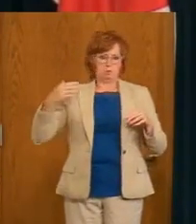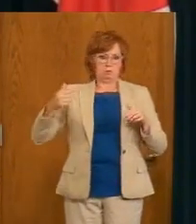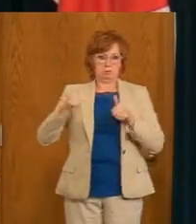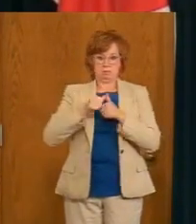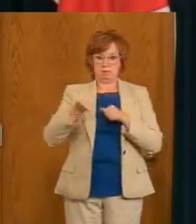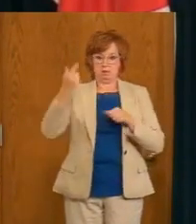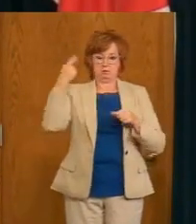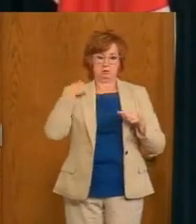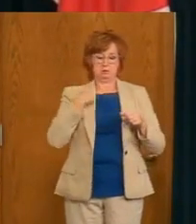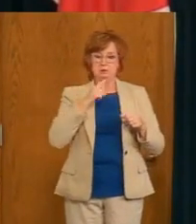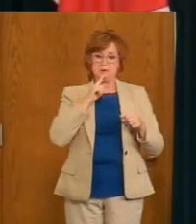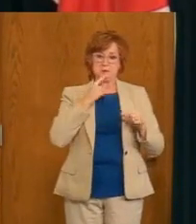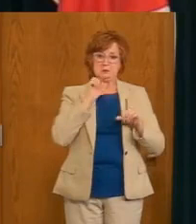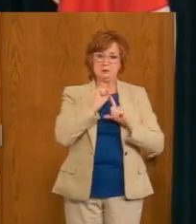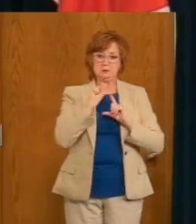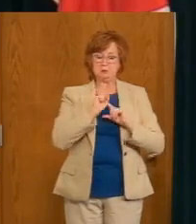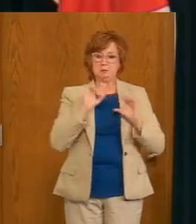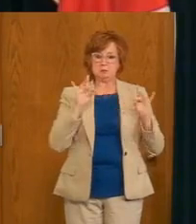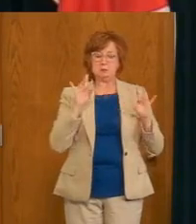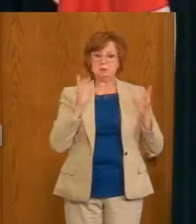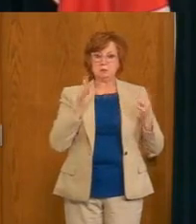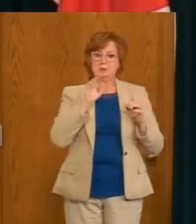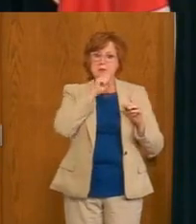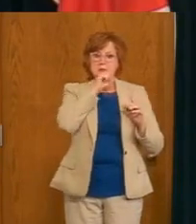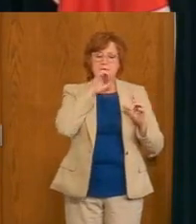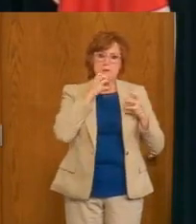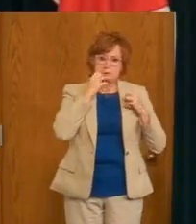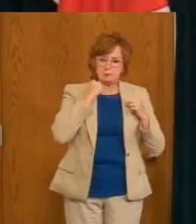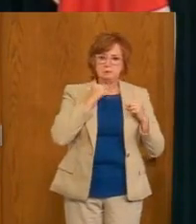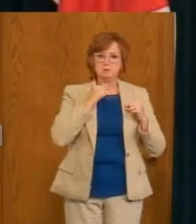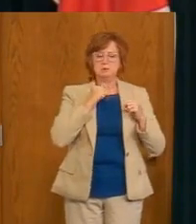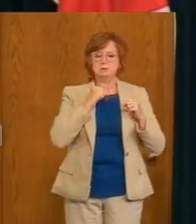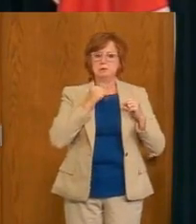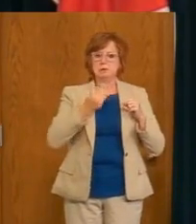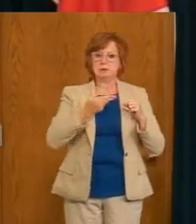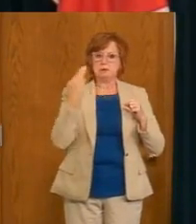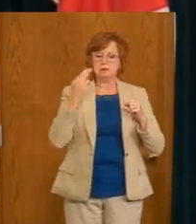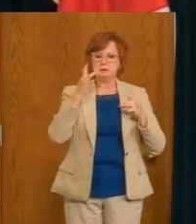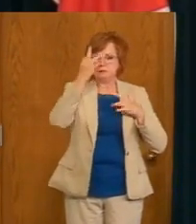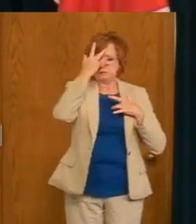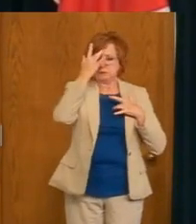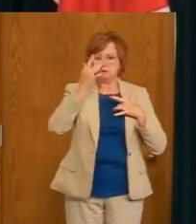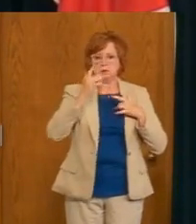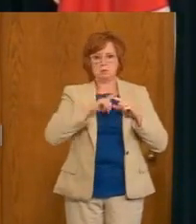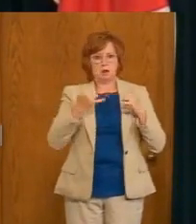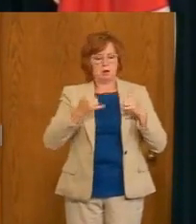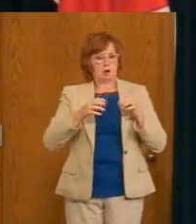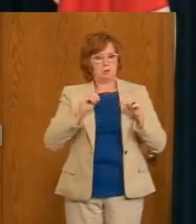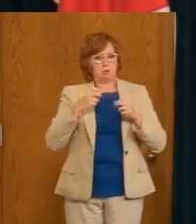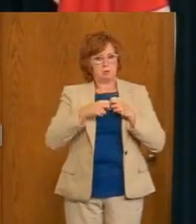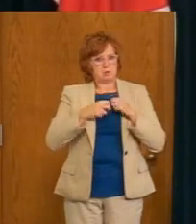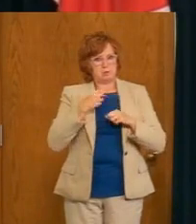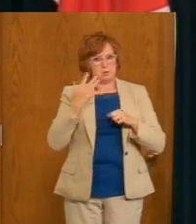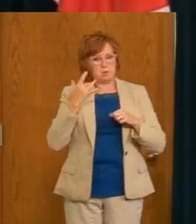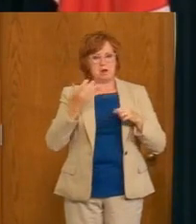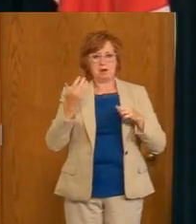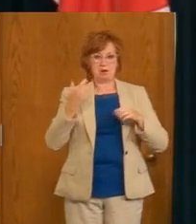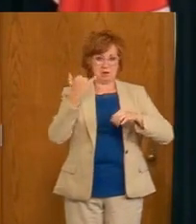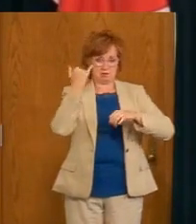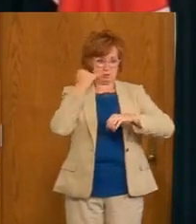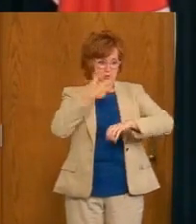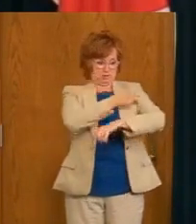COVID-19. Today, that is no longer the case. If you are vaccinated, age is no longer the largest factor in